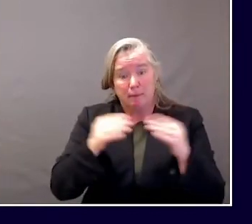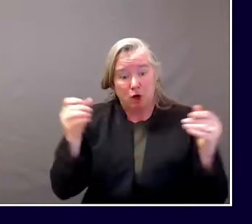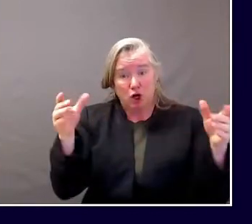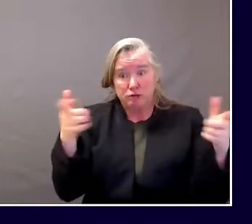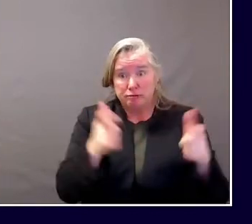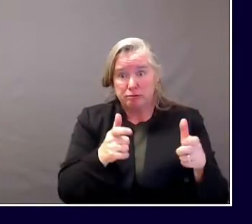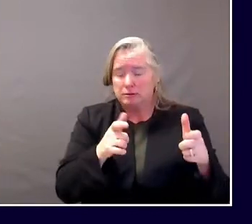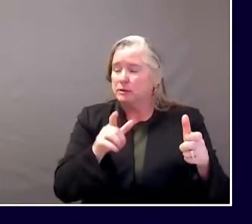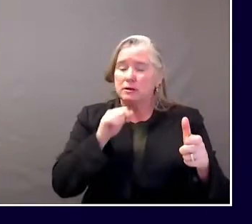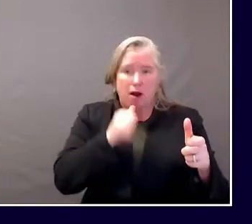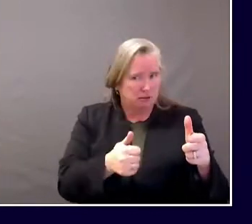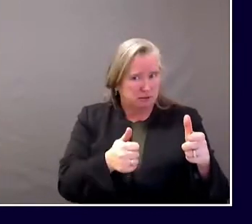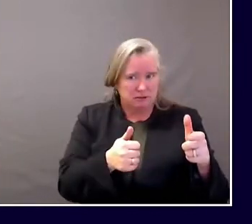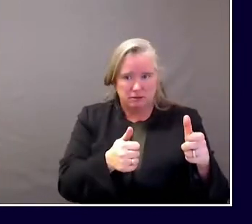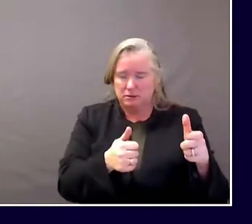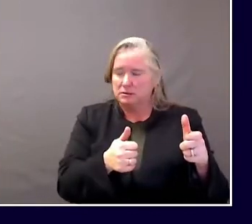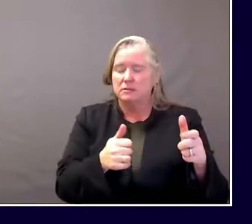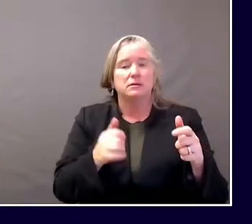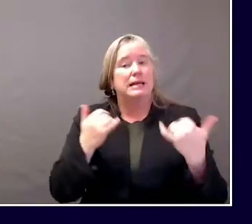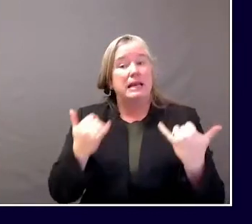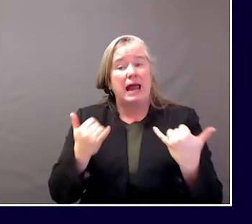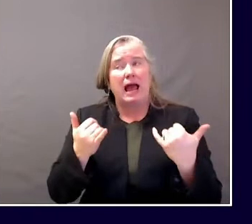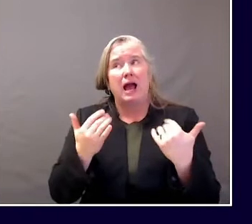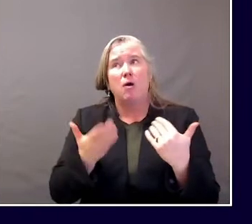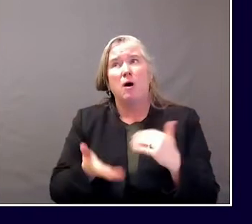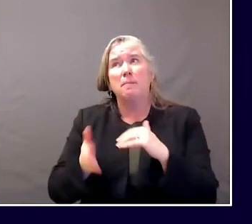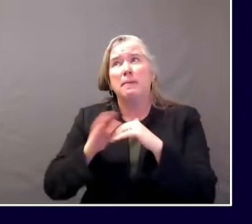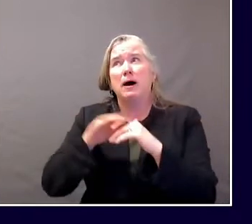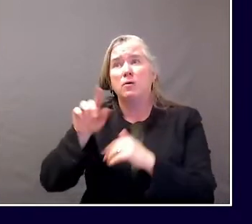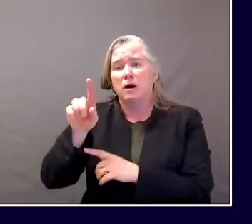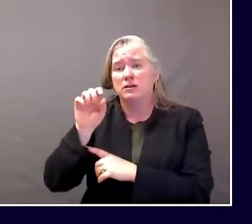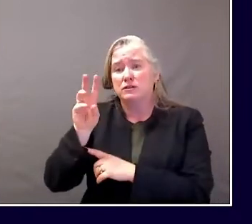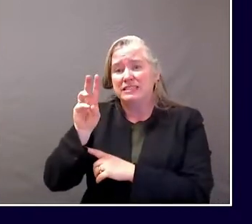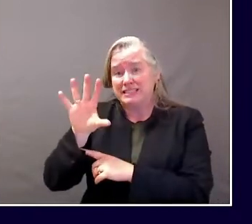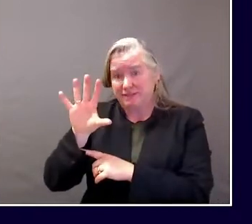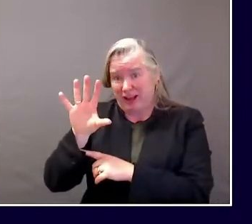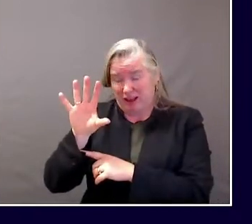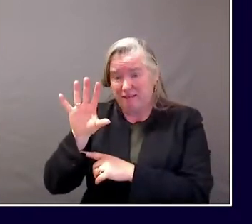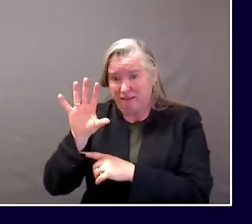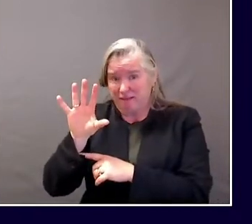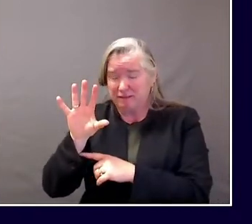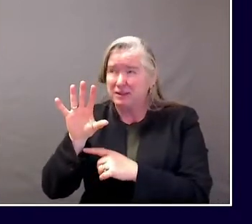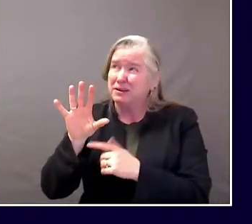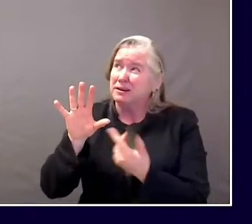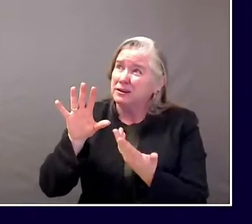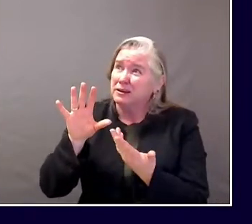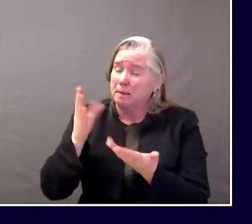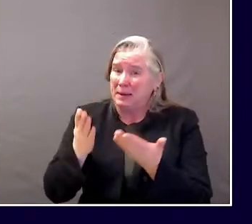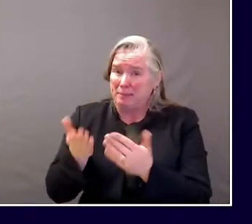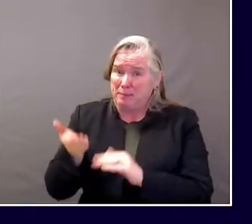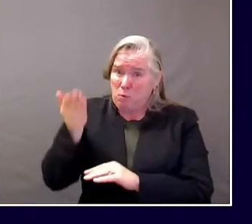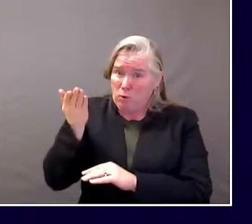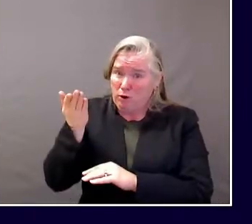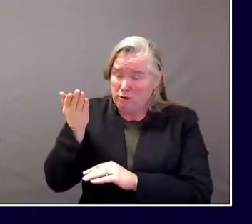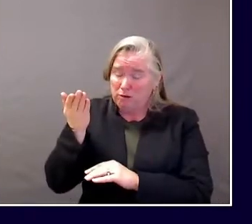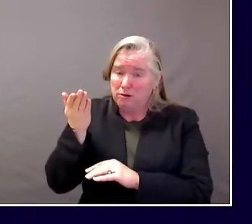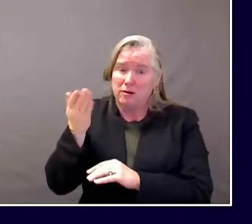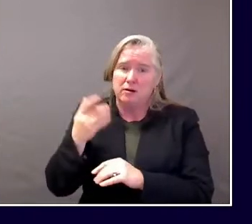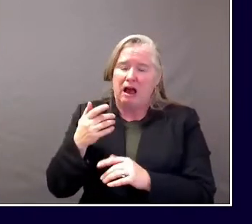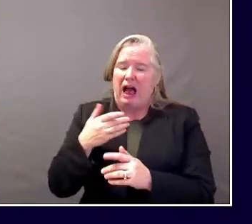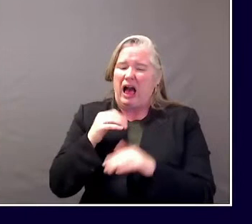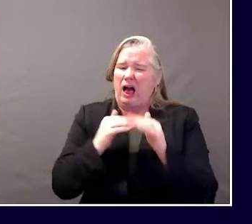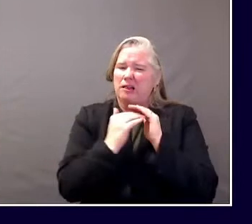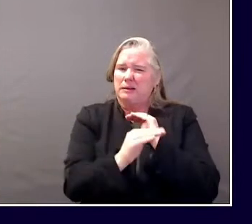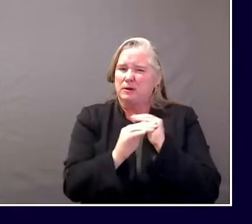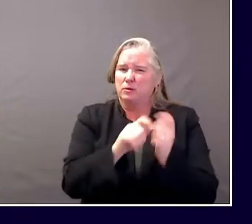way. We are up to about 165, maybe even a bit higher than that. We can get you the